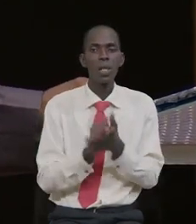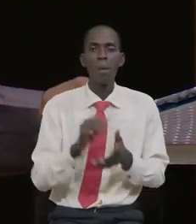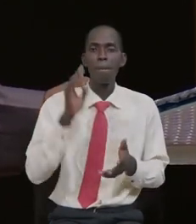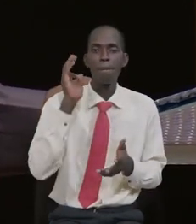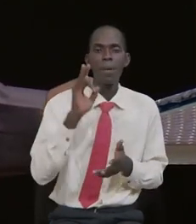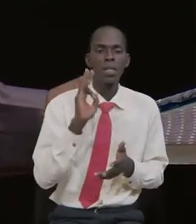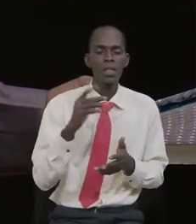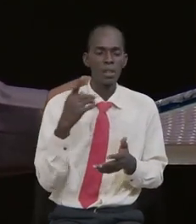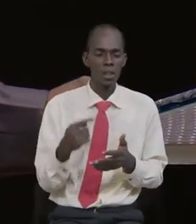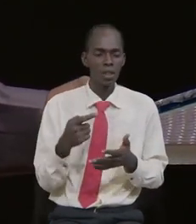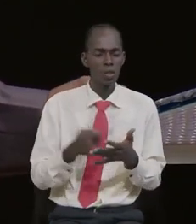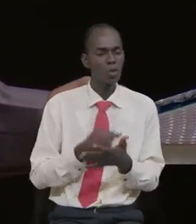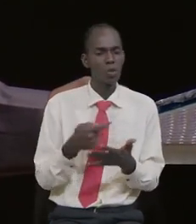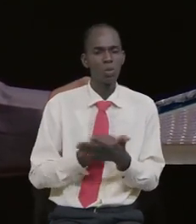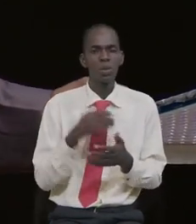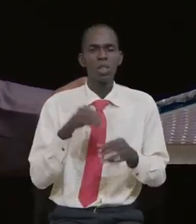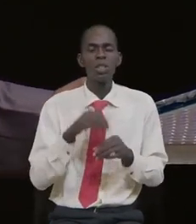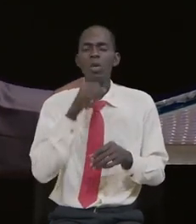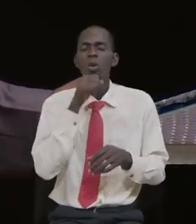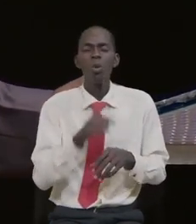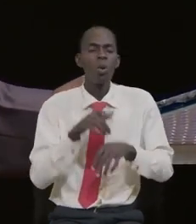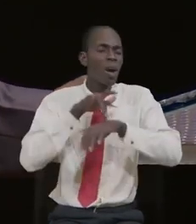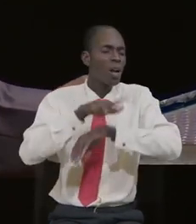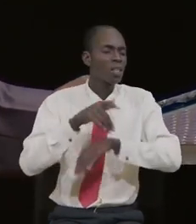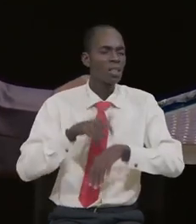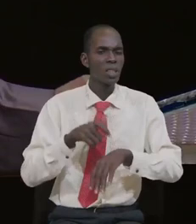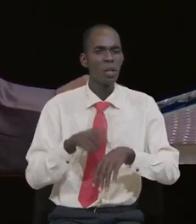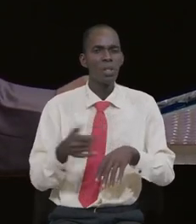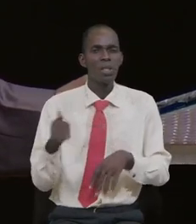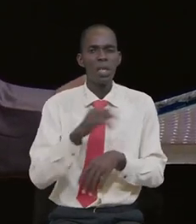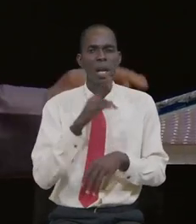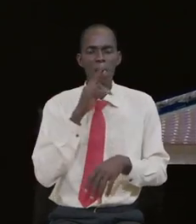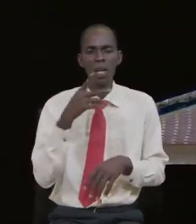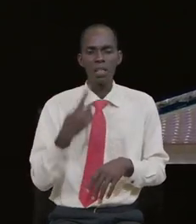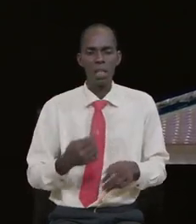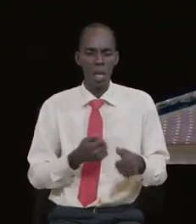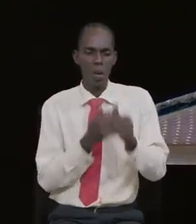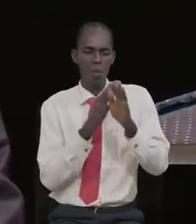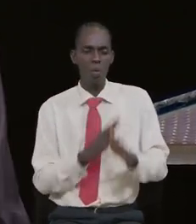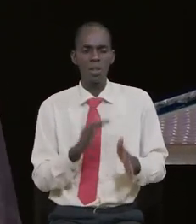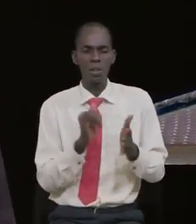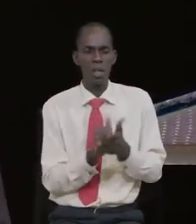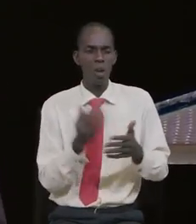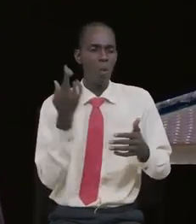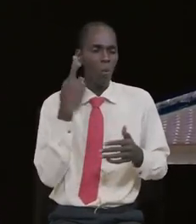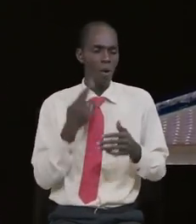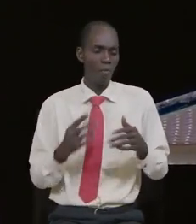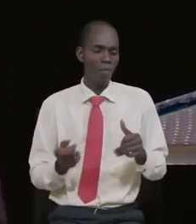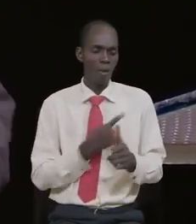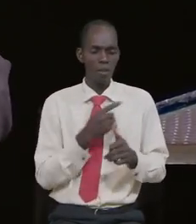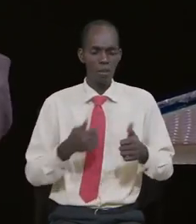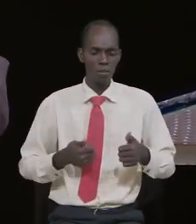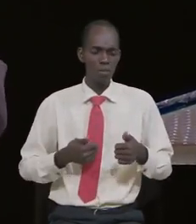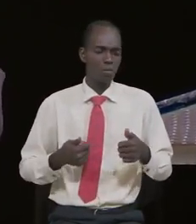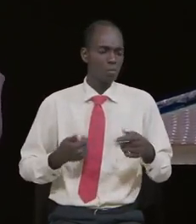kingdom in the early church? They were the people that were persecuted, the apostles that were persecuted. The persecution was